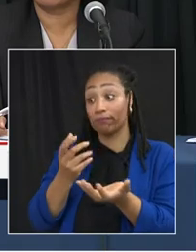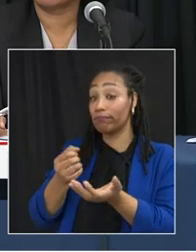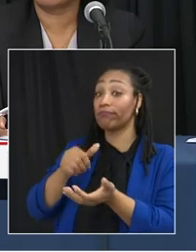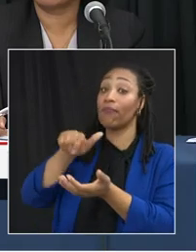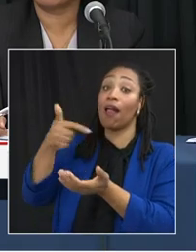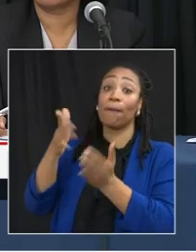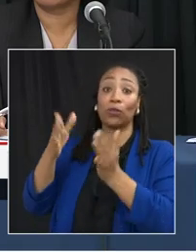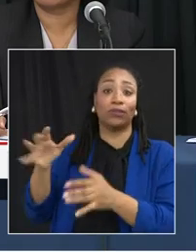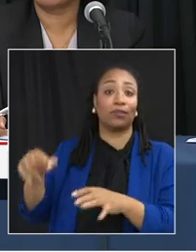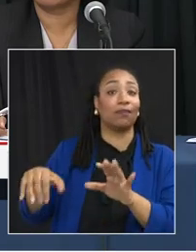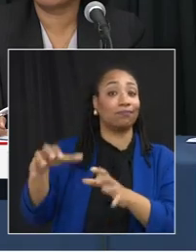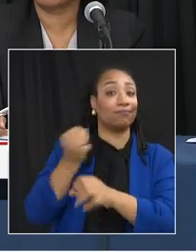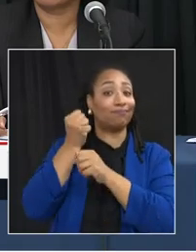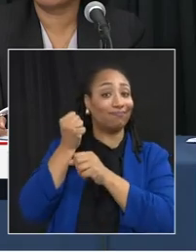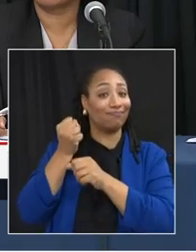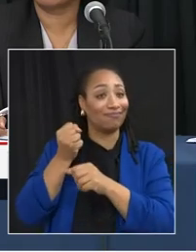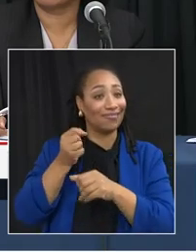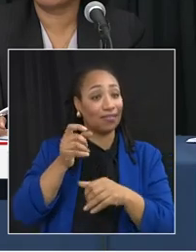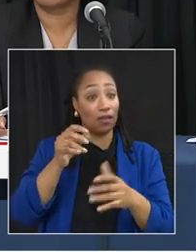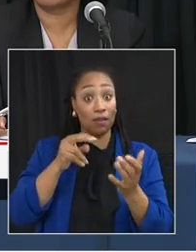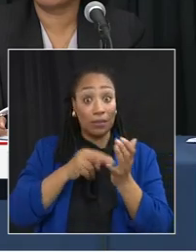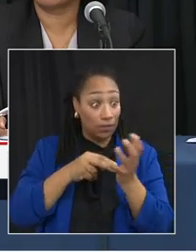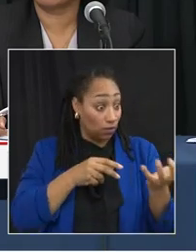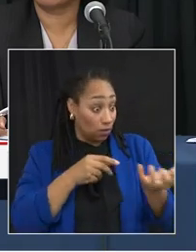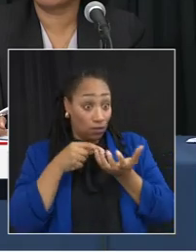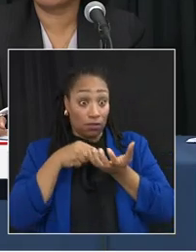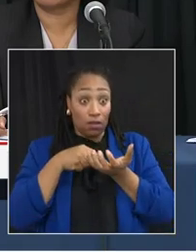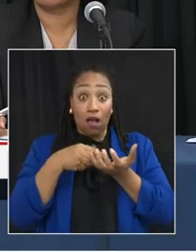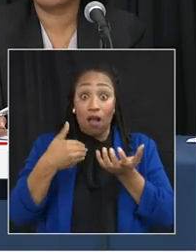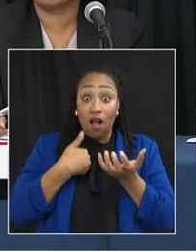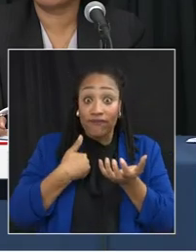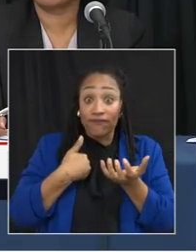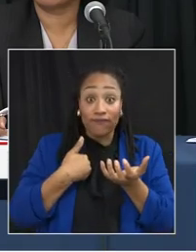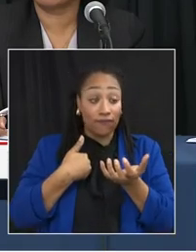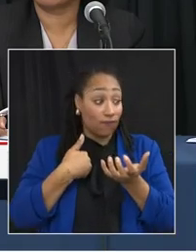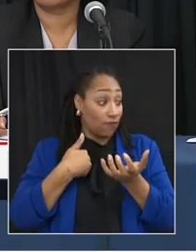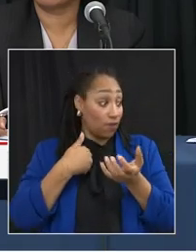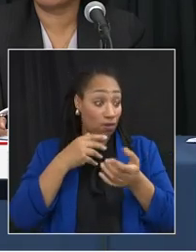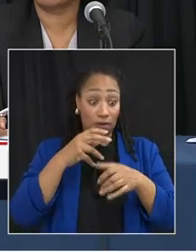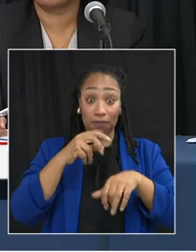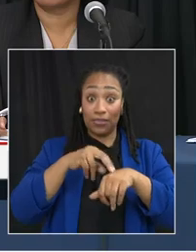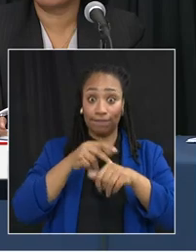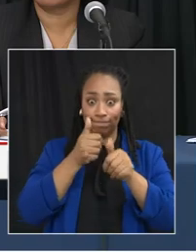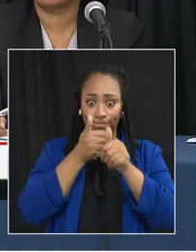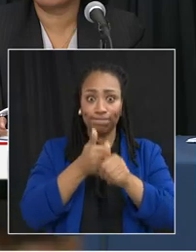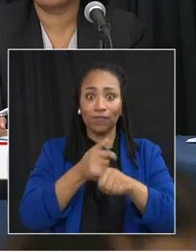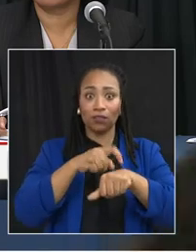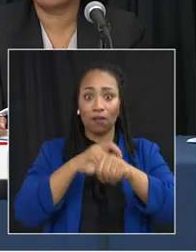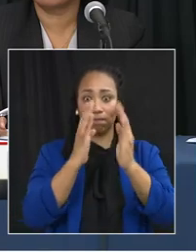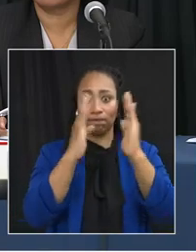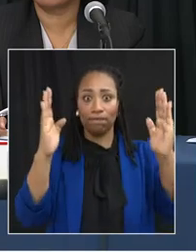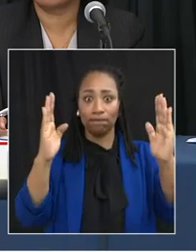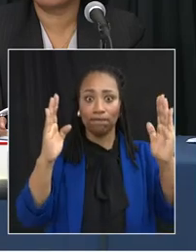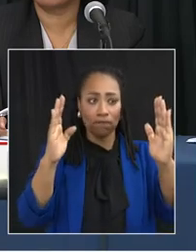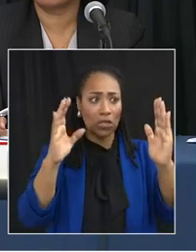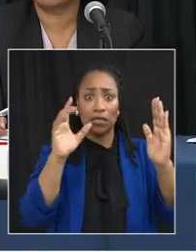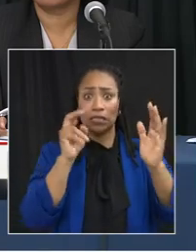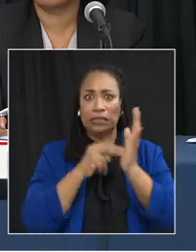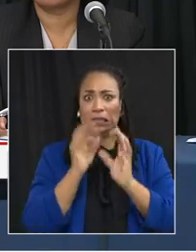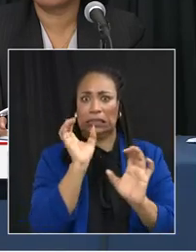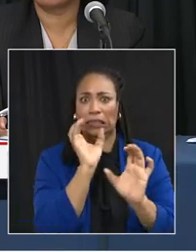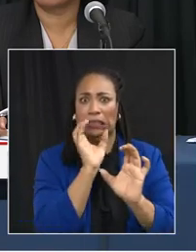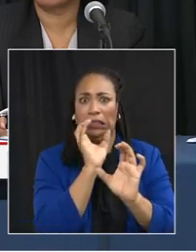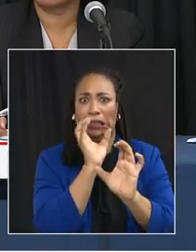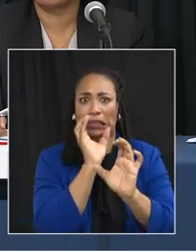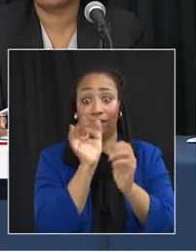move away from a process by which individuals would, they'd be deemed eligible, they thought they would have $100,000,